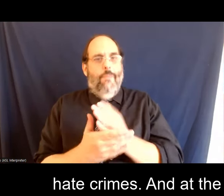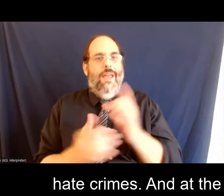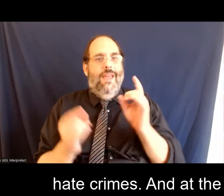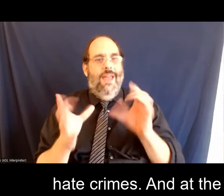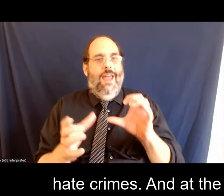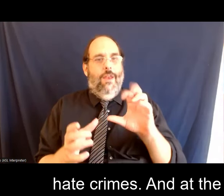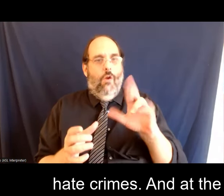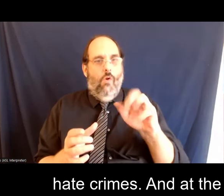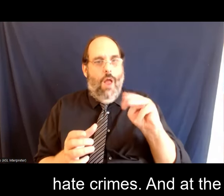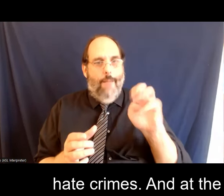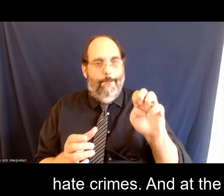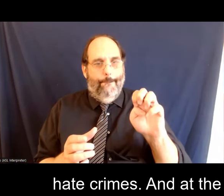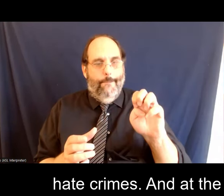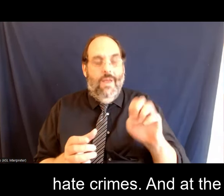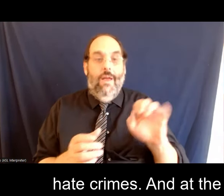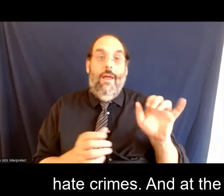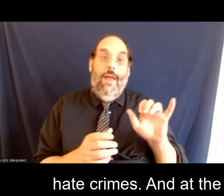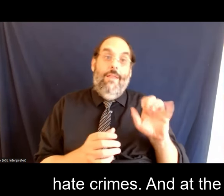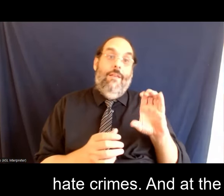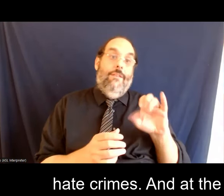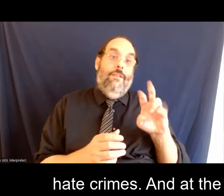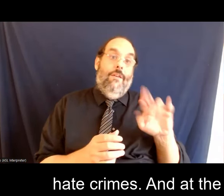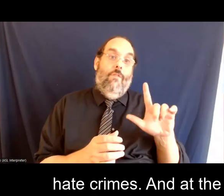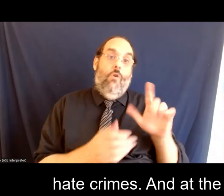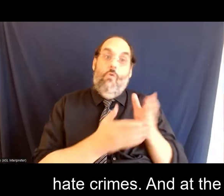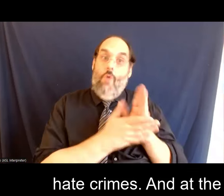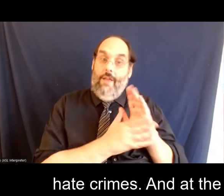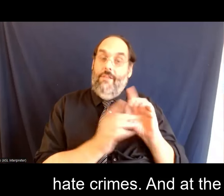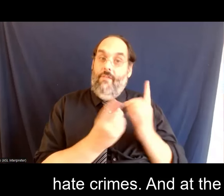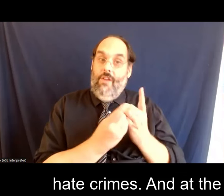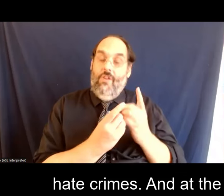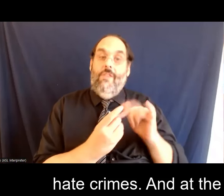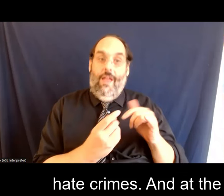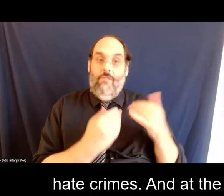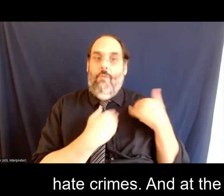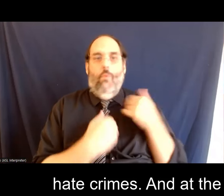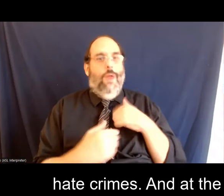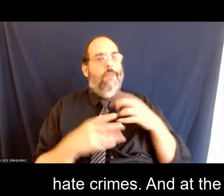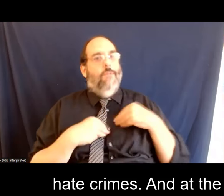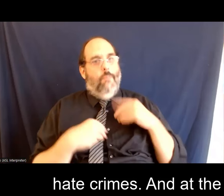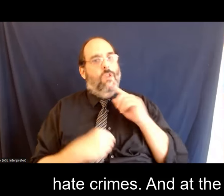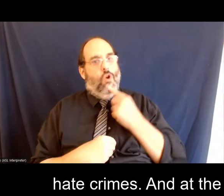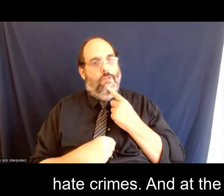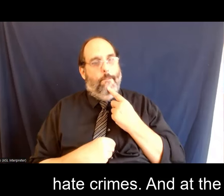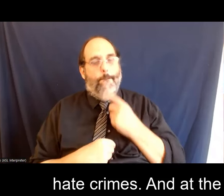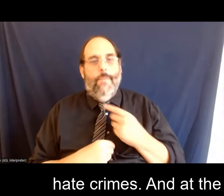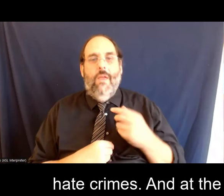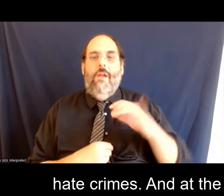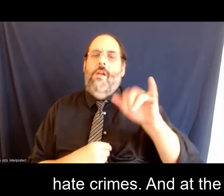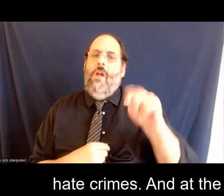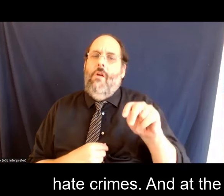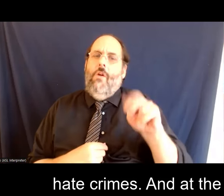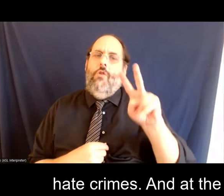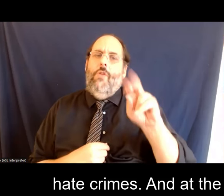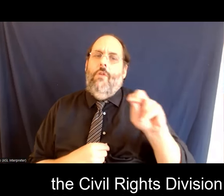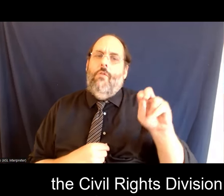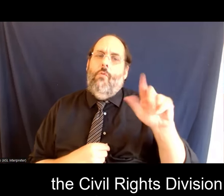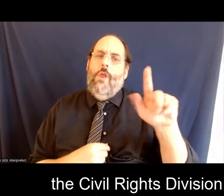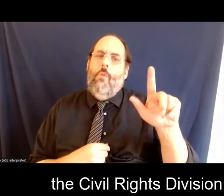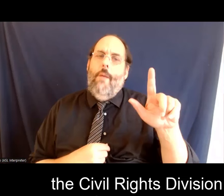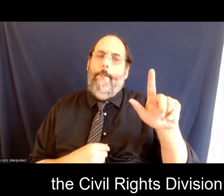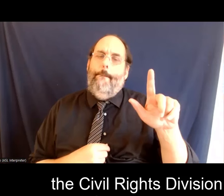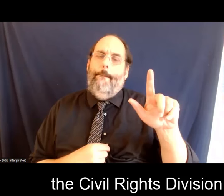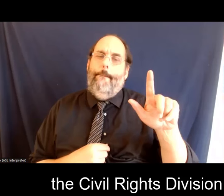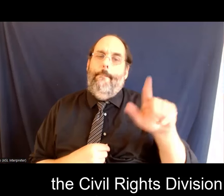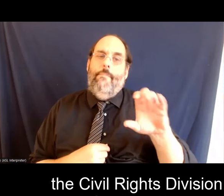crimes. And at the Civil Rights Division, we take that charge seriously. Since January of 2021,